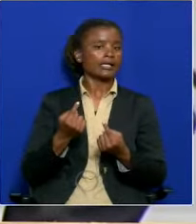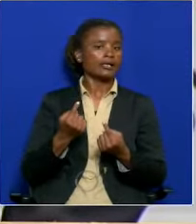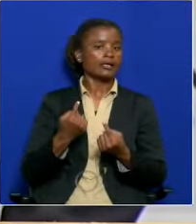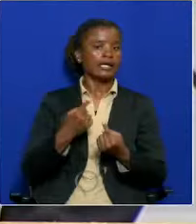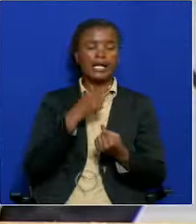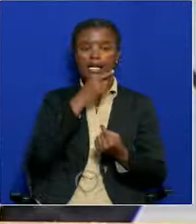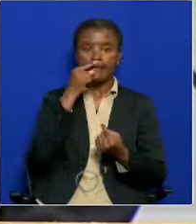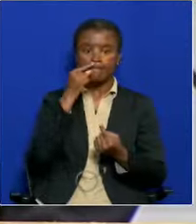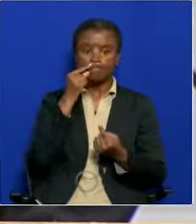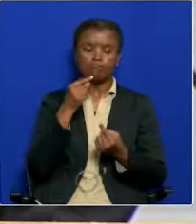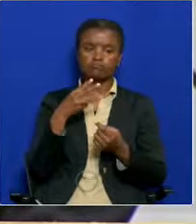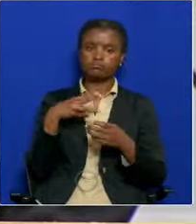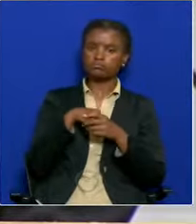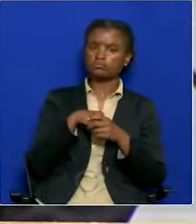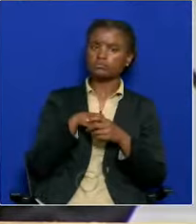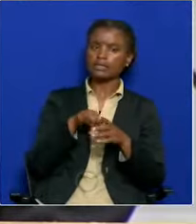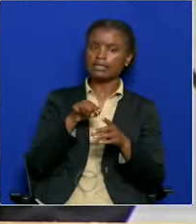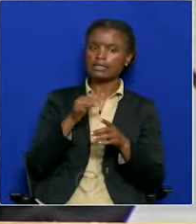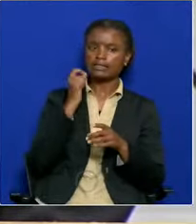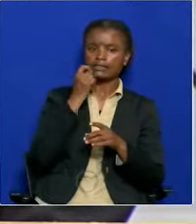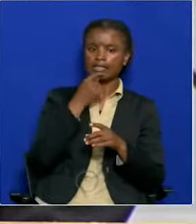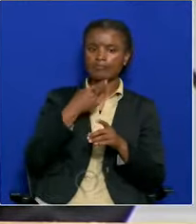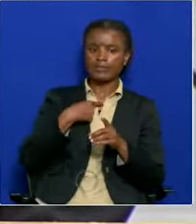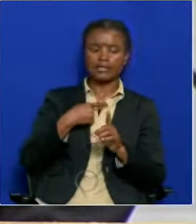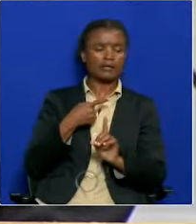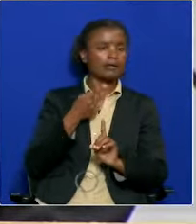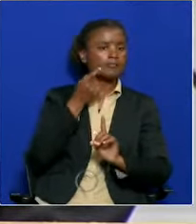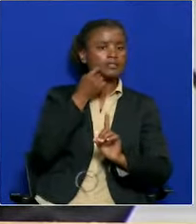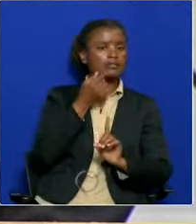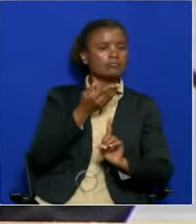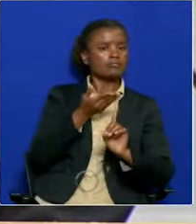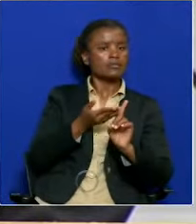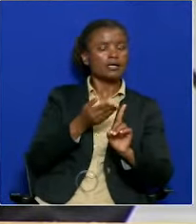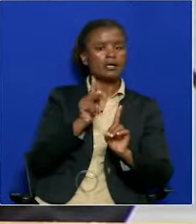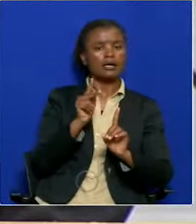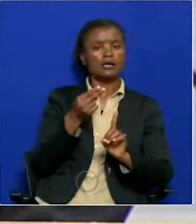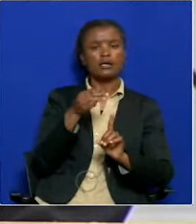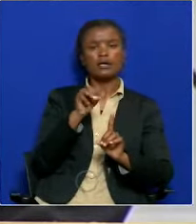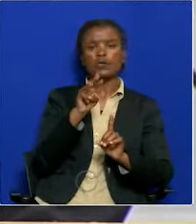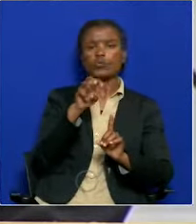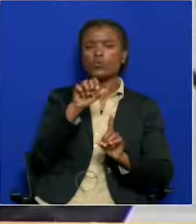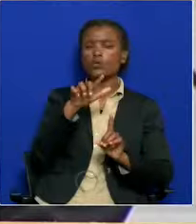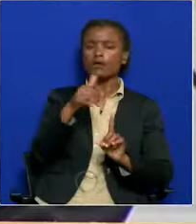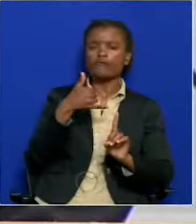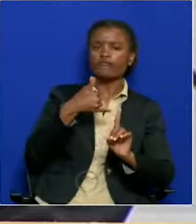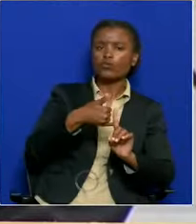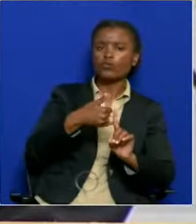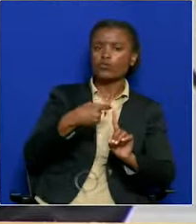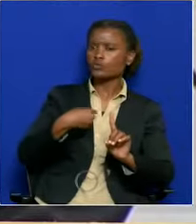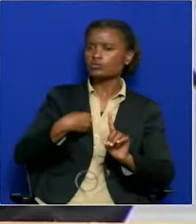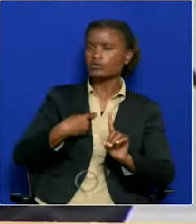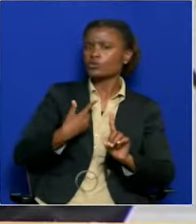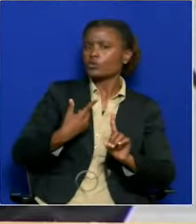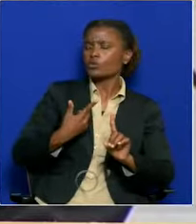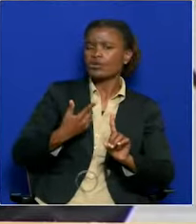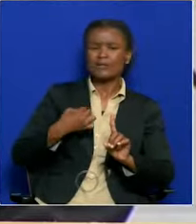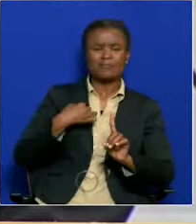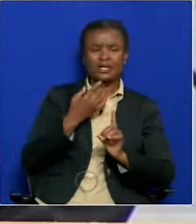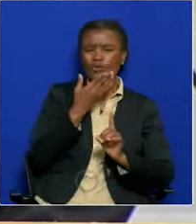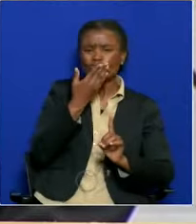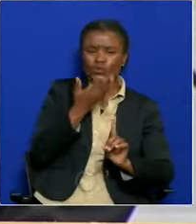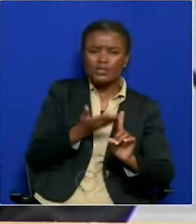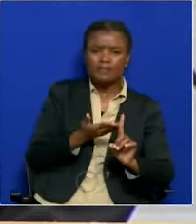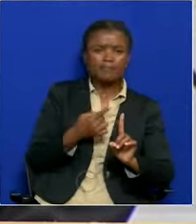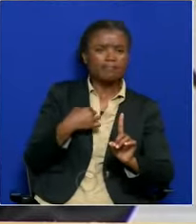or spoken to Mr. Kaula in any way. I don't know him, I don't have his phone, I never spoken to him.